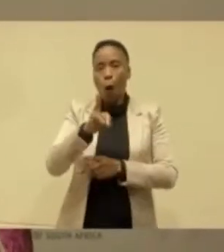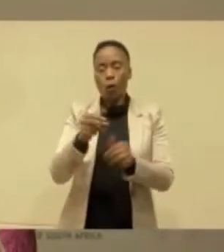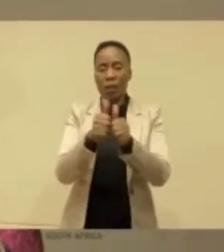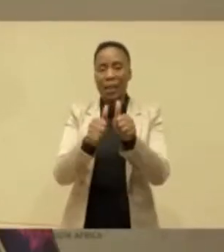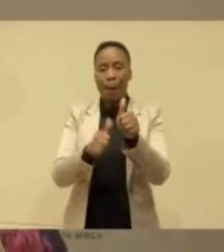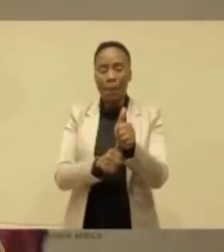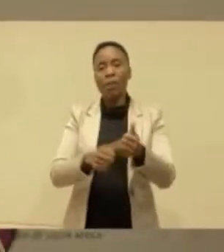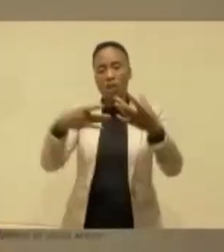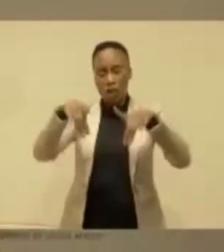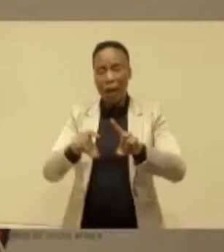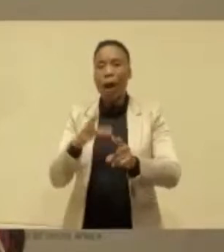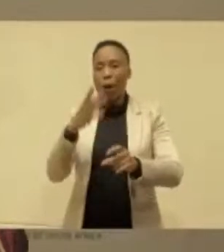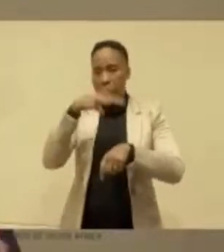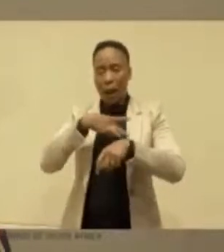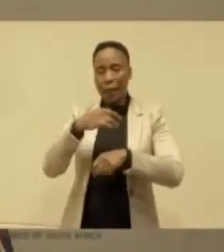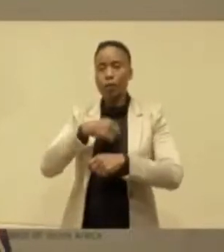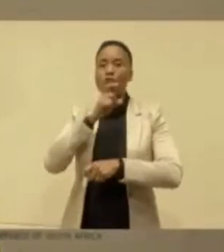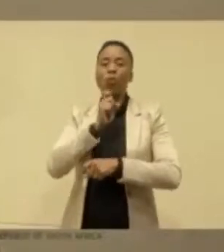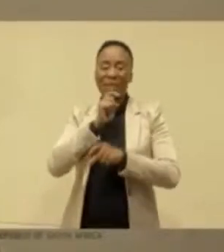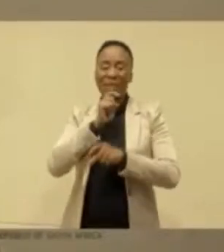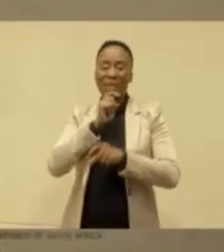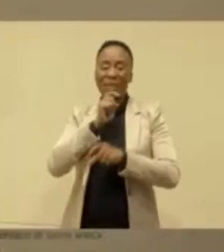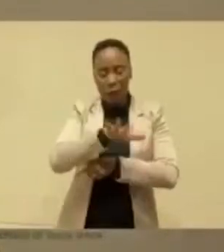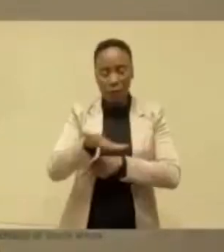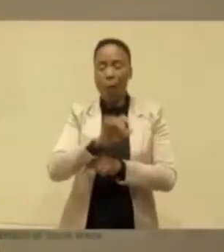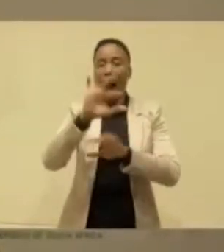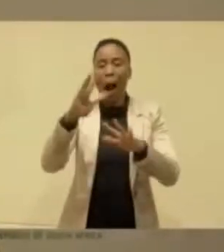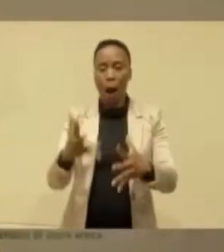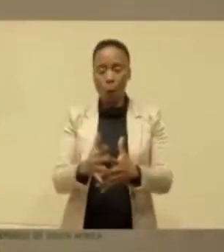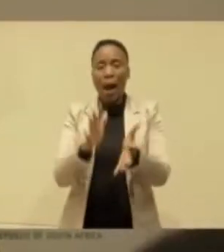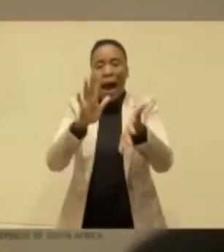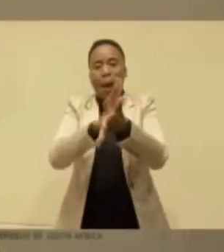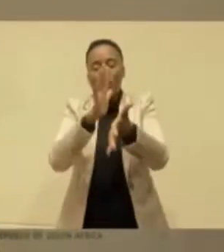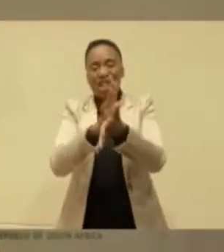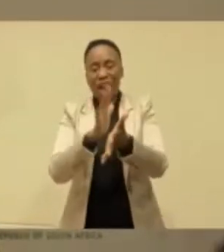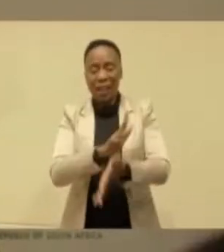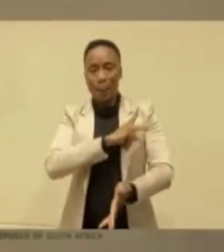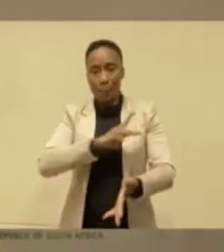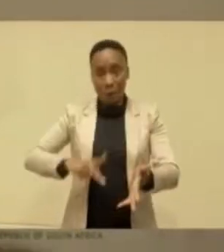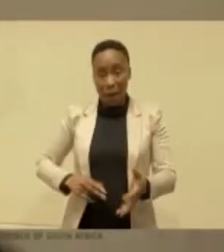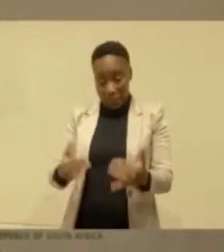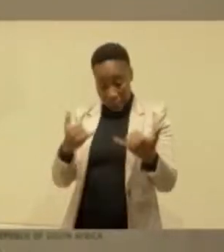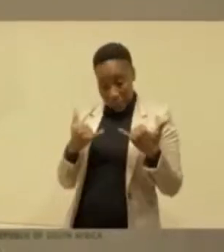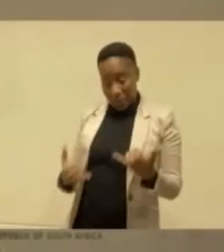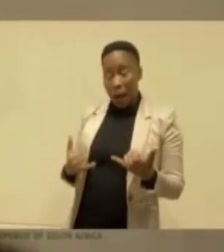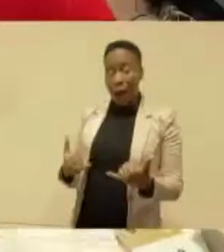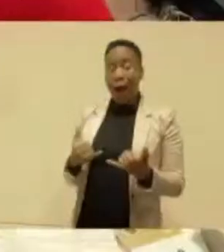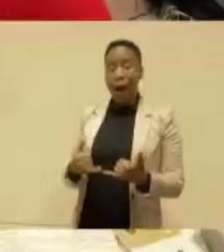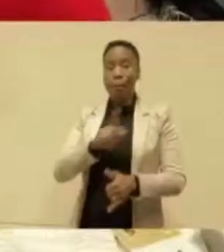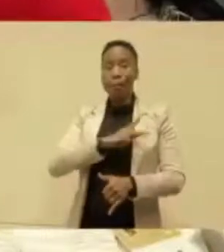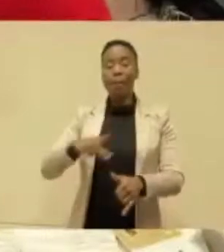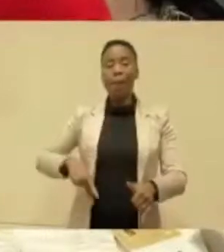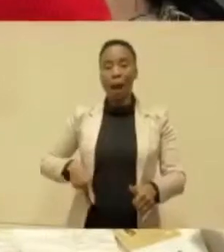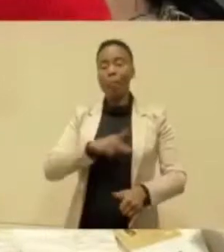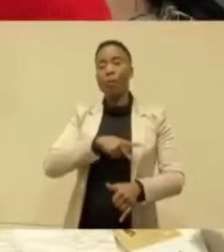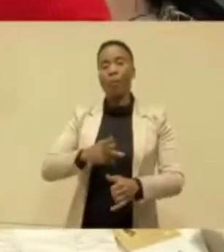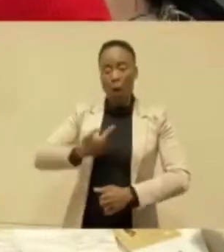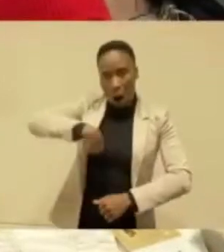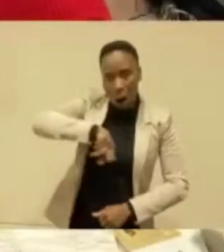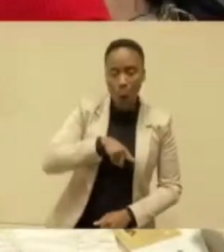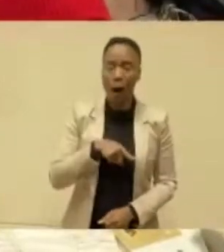it alive on this platform by appreciating the premier the current sitting premier premier